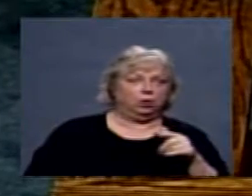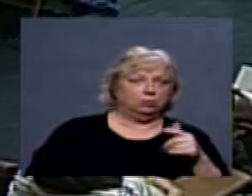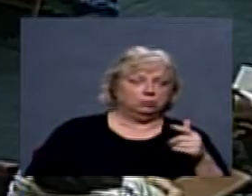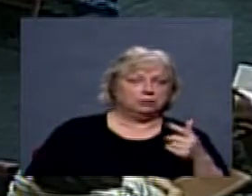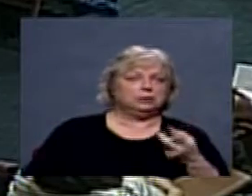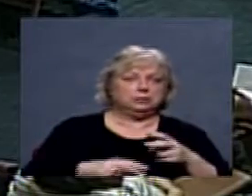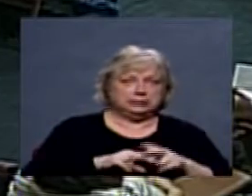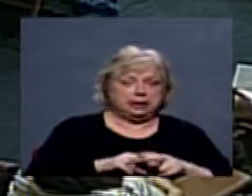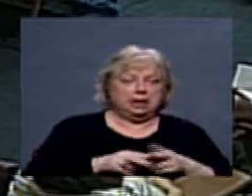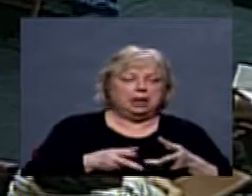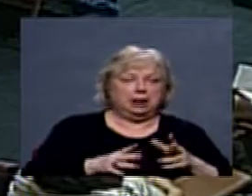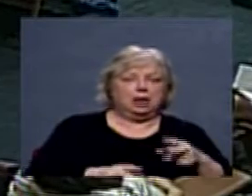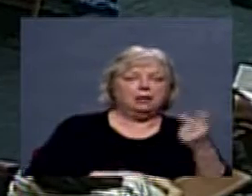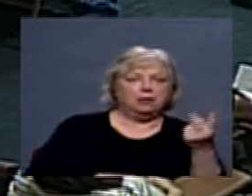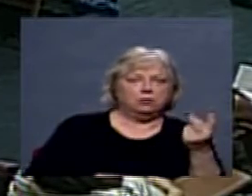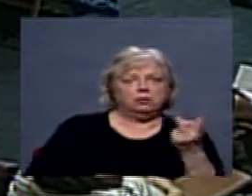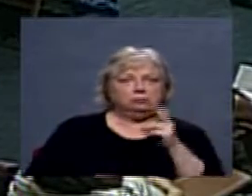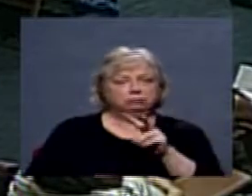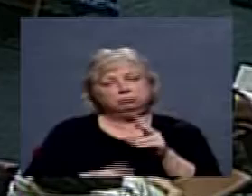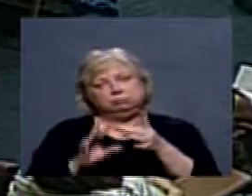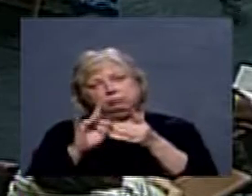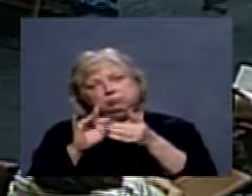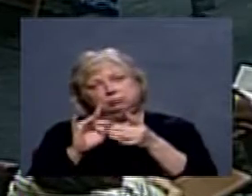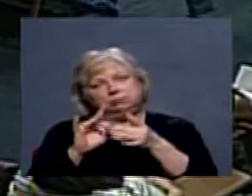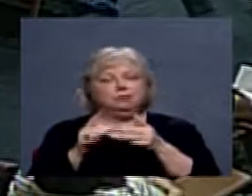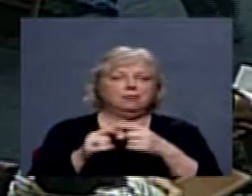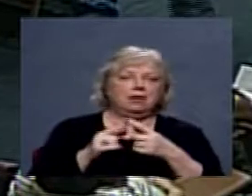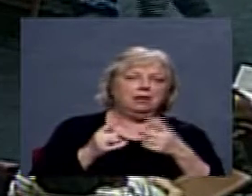then you can Okay. see what the opposition is. Thank you.